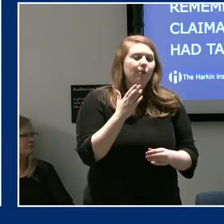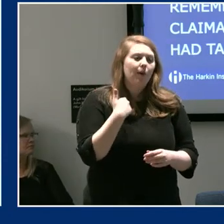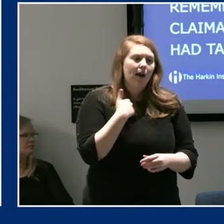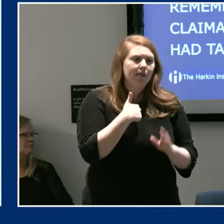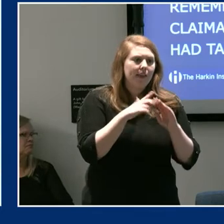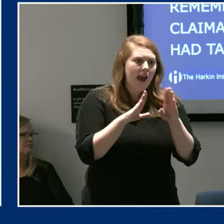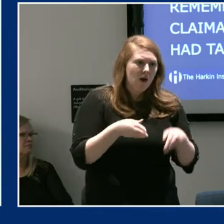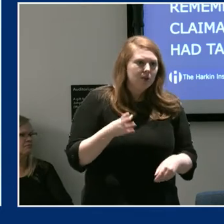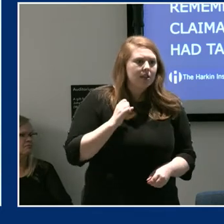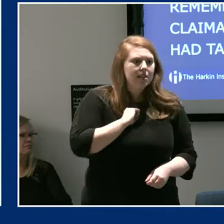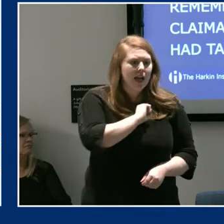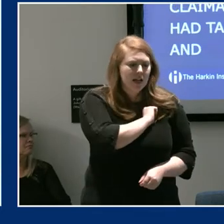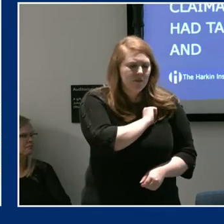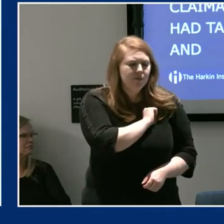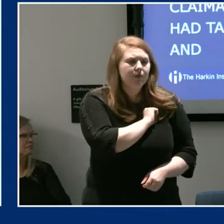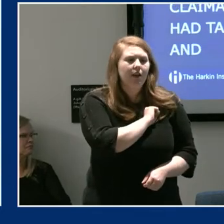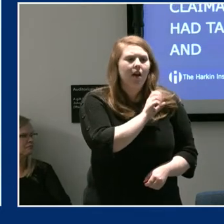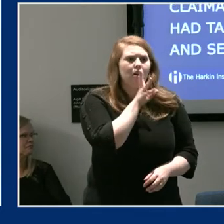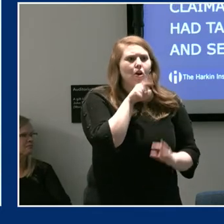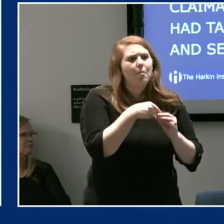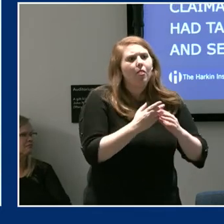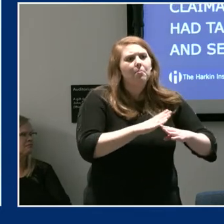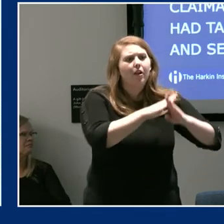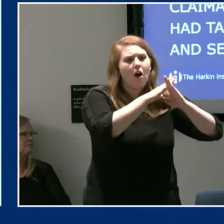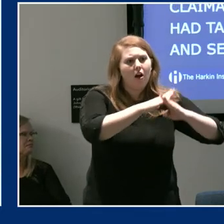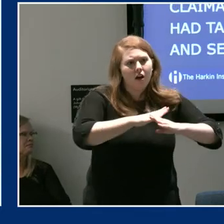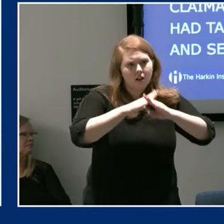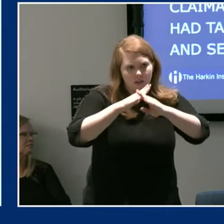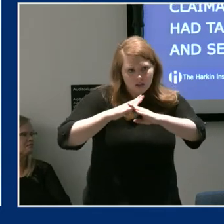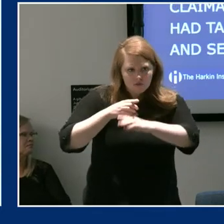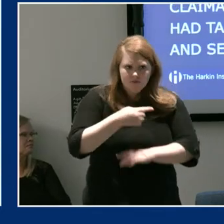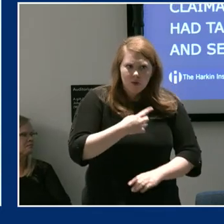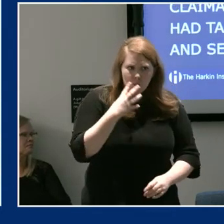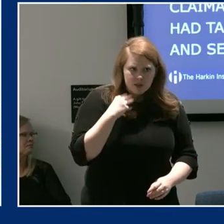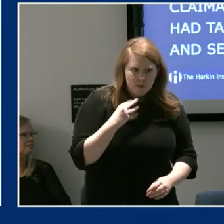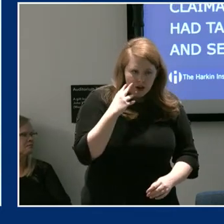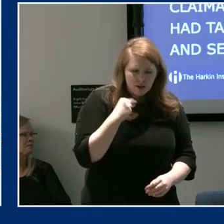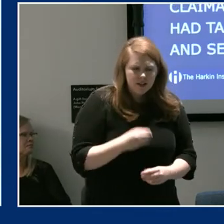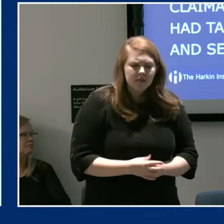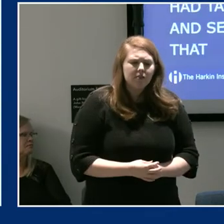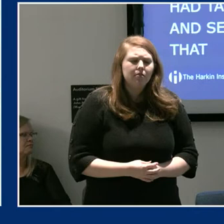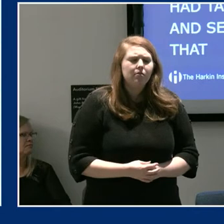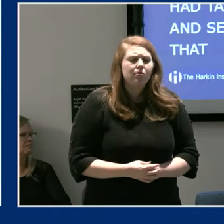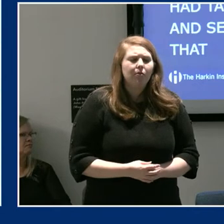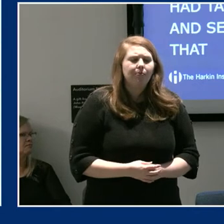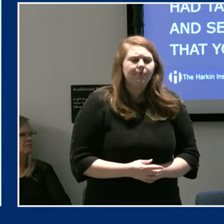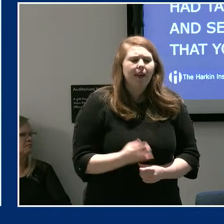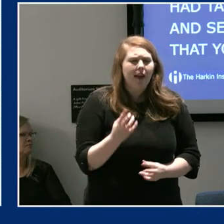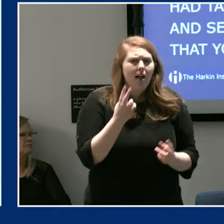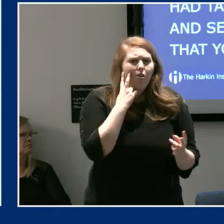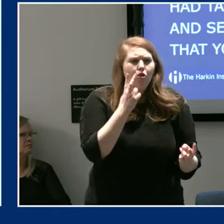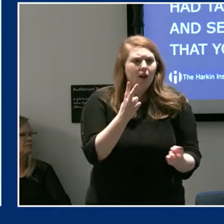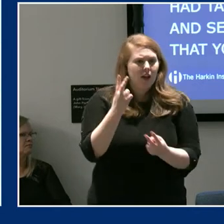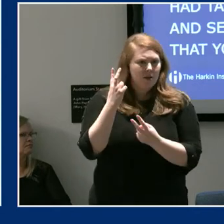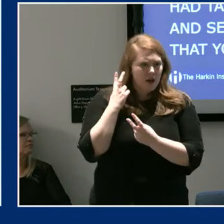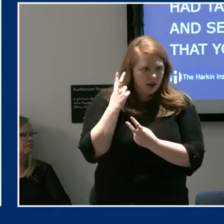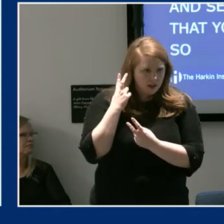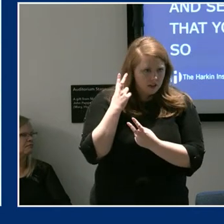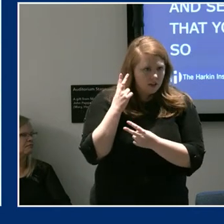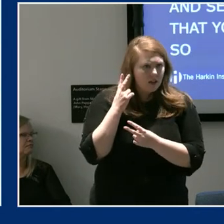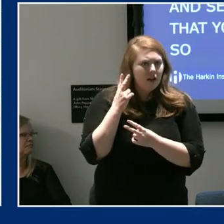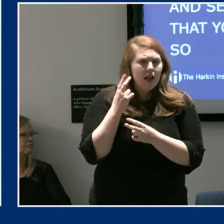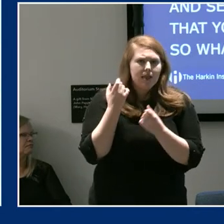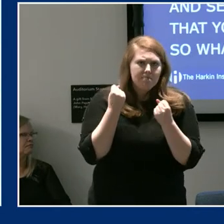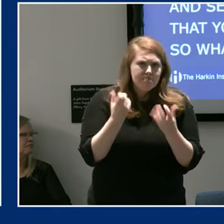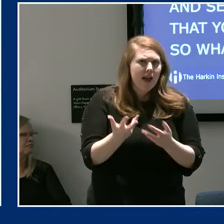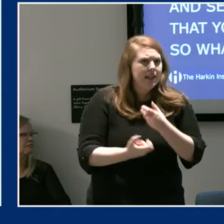hurdles and the things that you experienced. So what are, thinking back to all those years